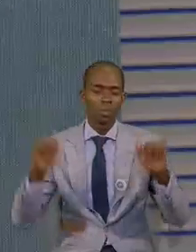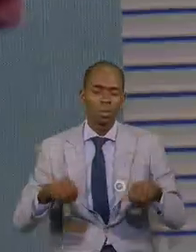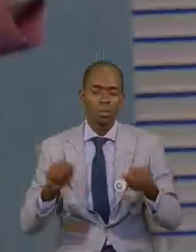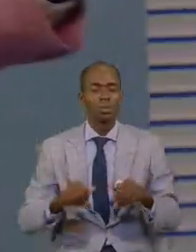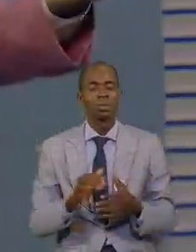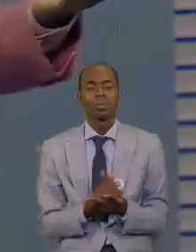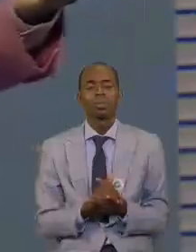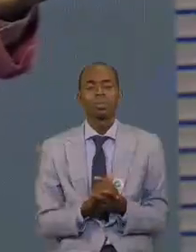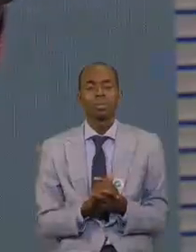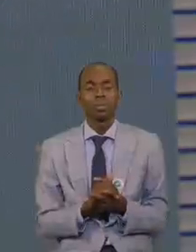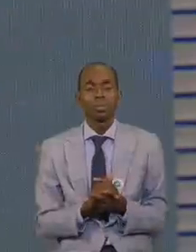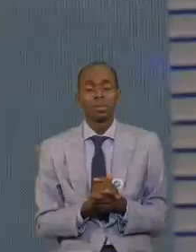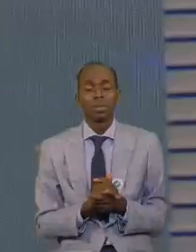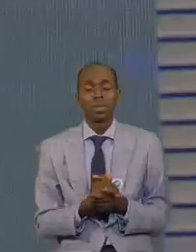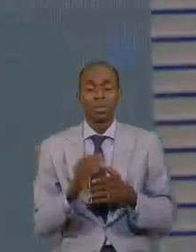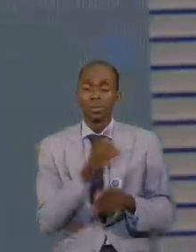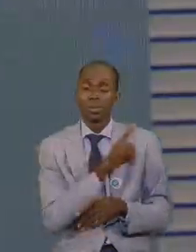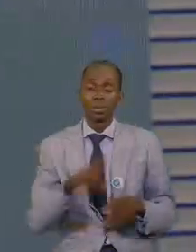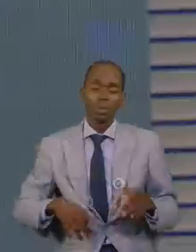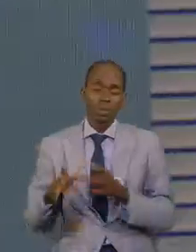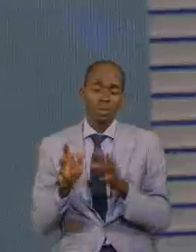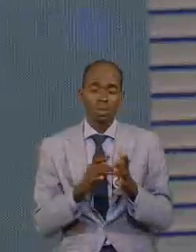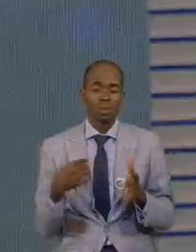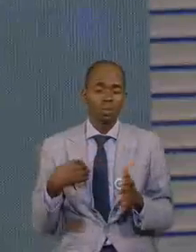Lord Jesus, we come through your name,